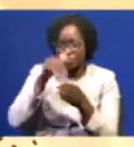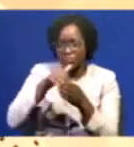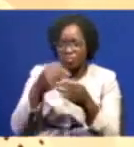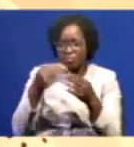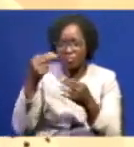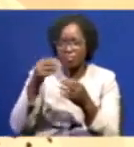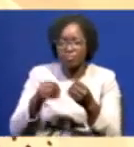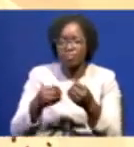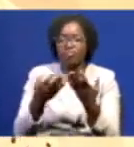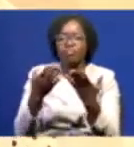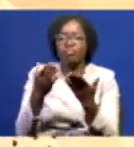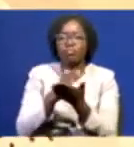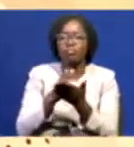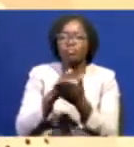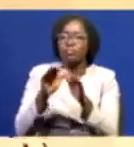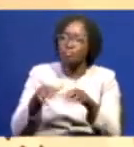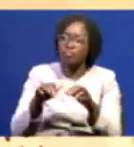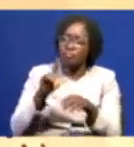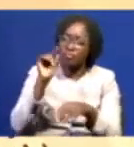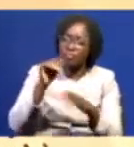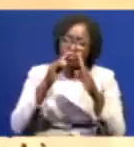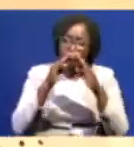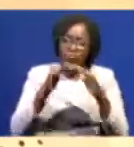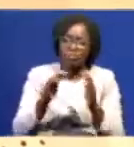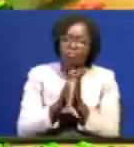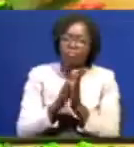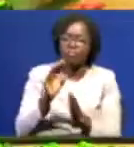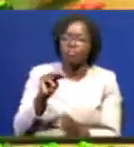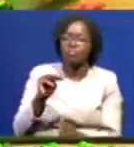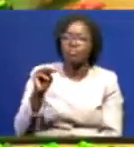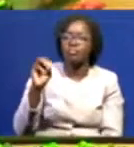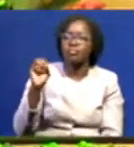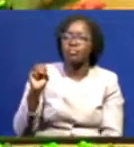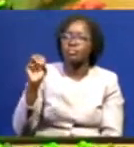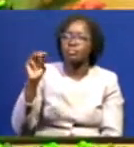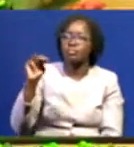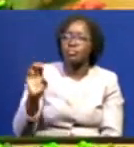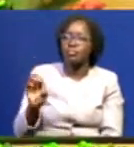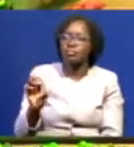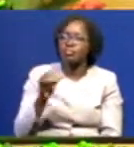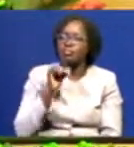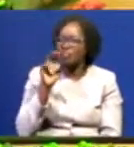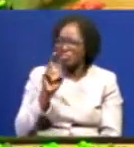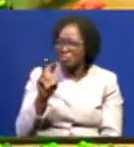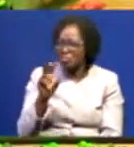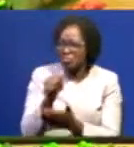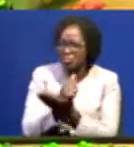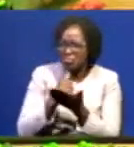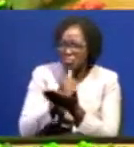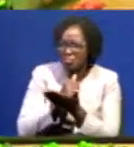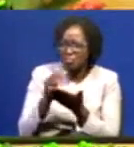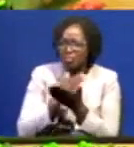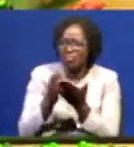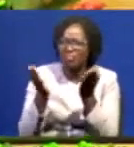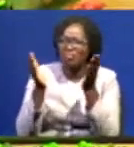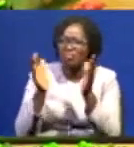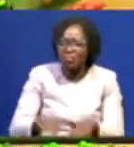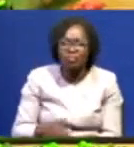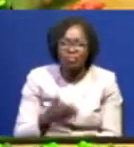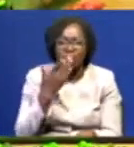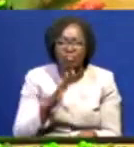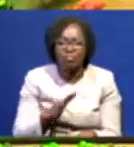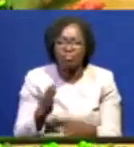sectors such as agriculture, affordable housing, and MSMEs. We should not see our coffee sector collapse, our sugar